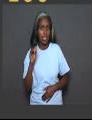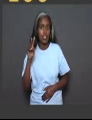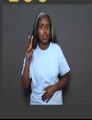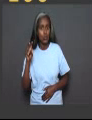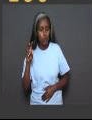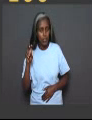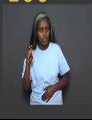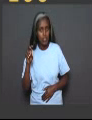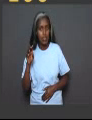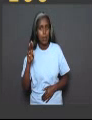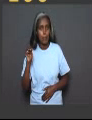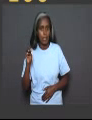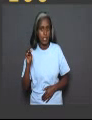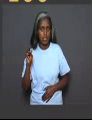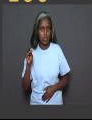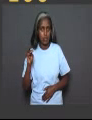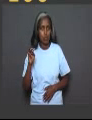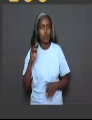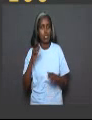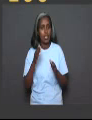120 meters to a side.